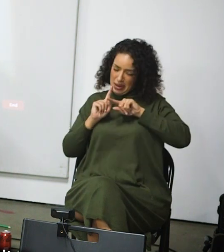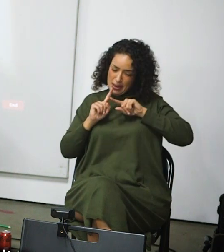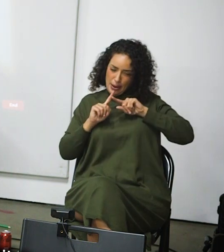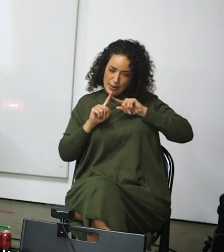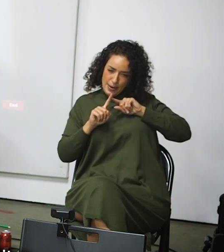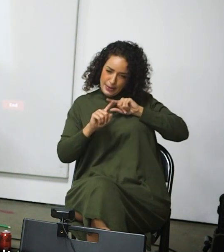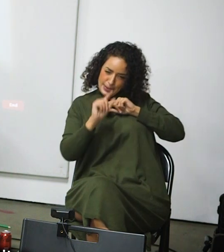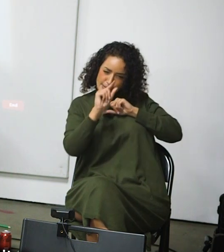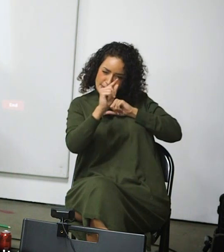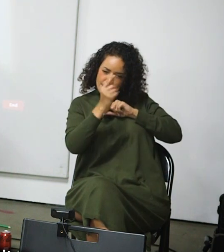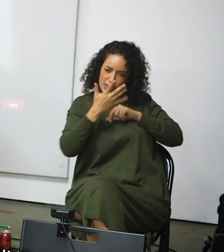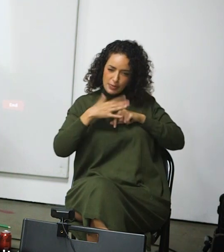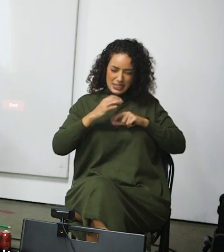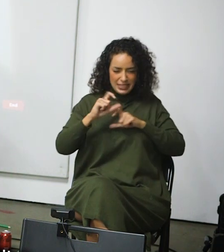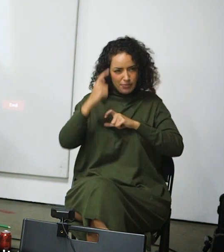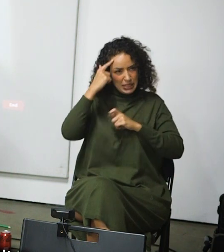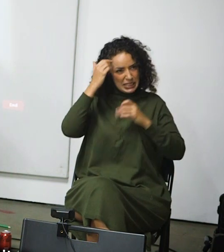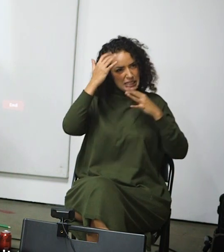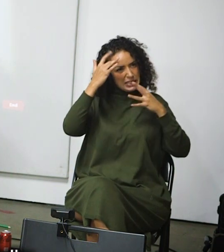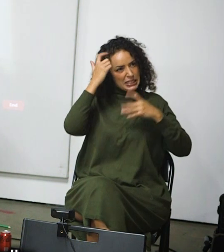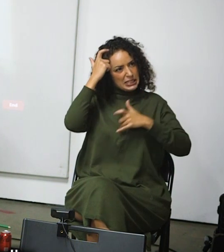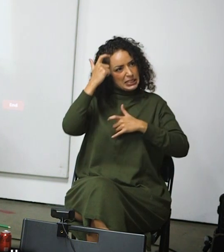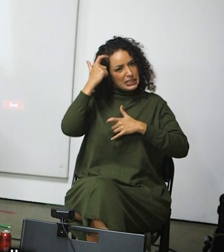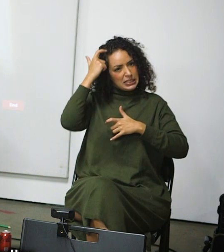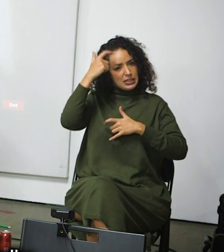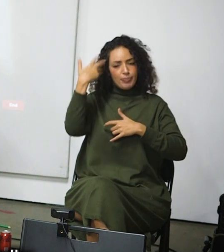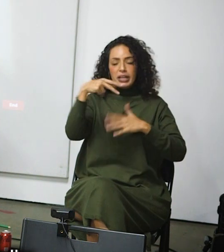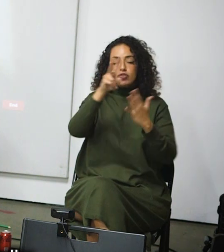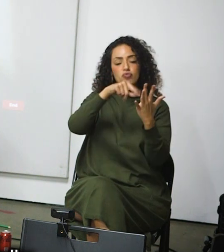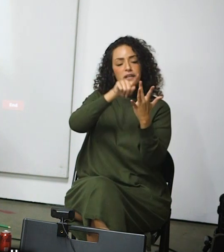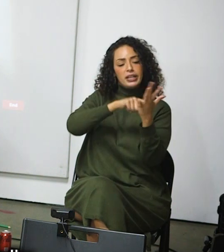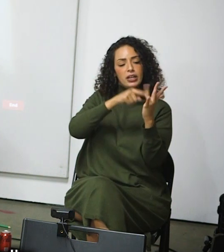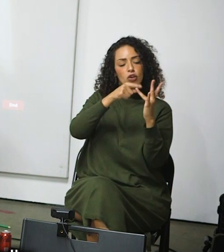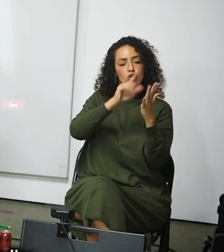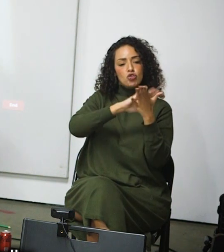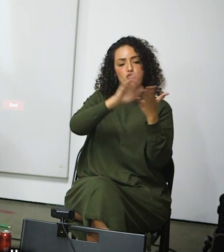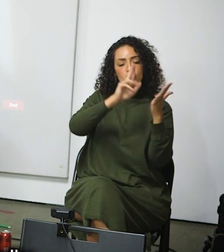but I've been reading John Locke, right, his Treatise